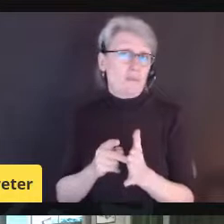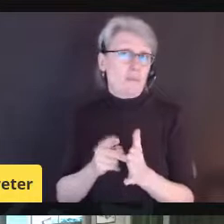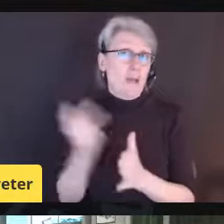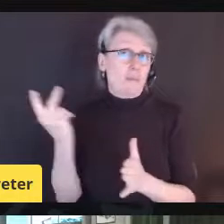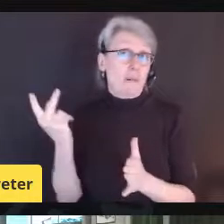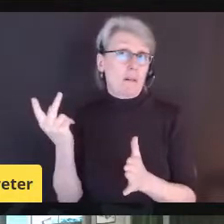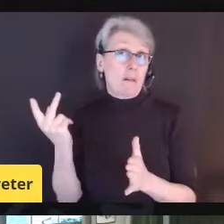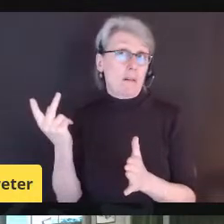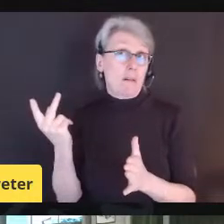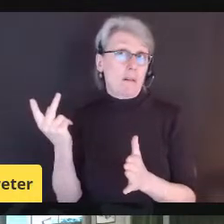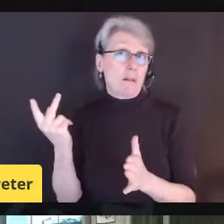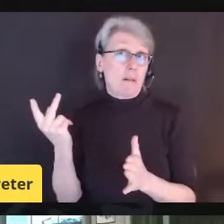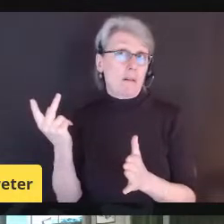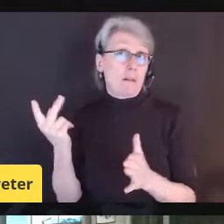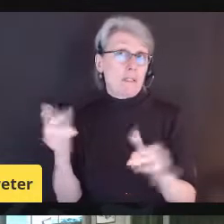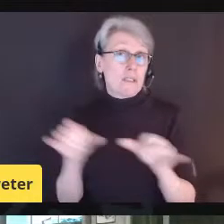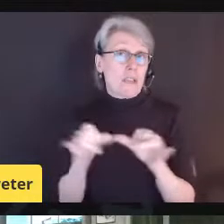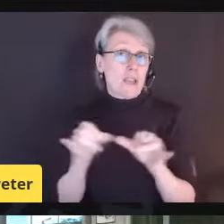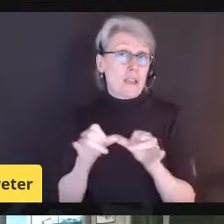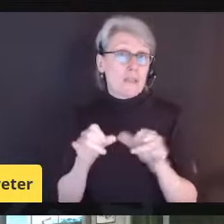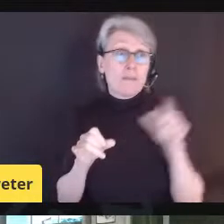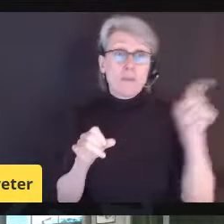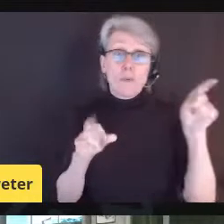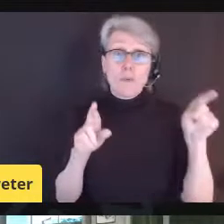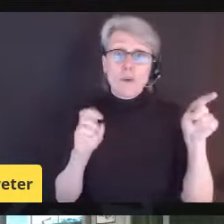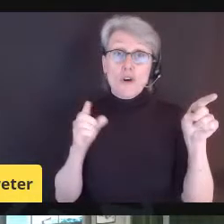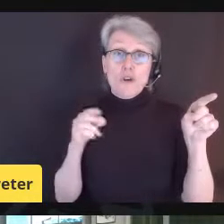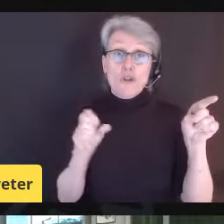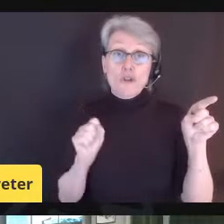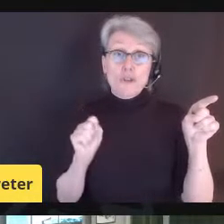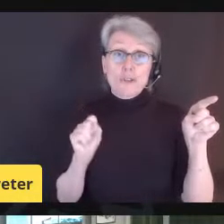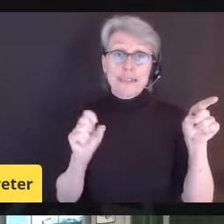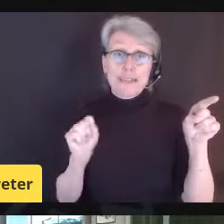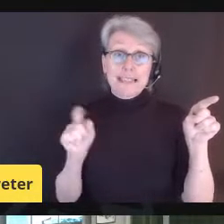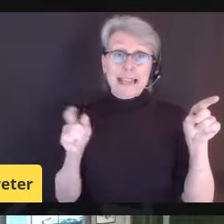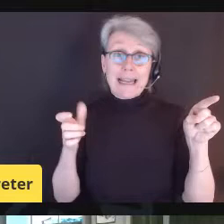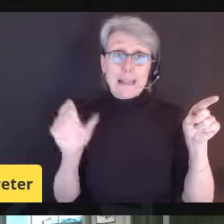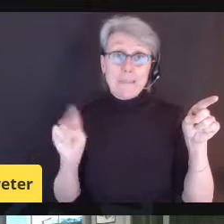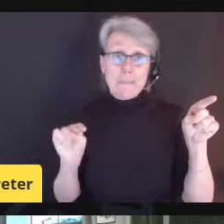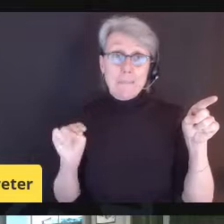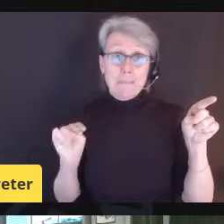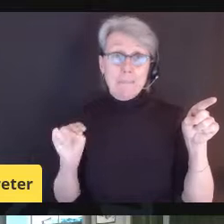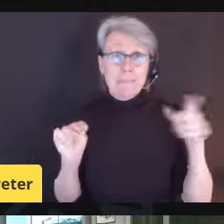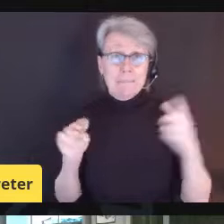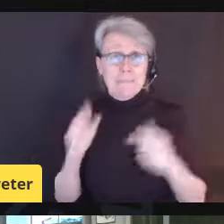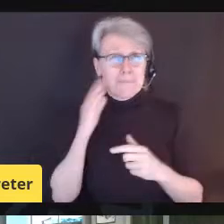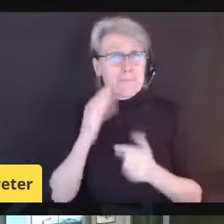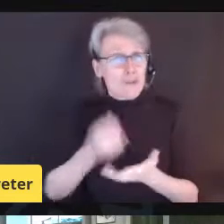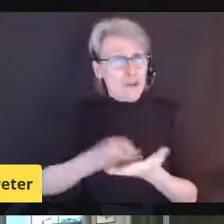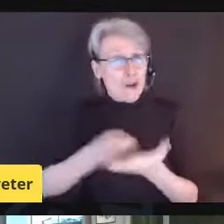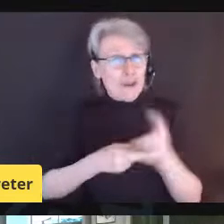Stadium. So it's absolutely massive, and people haven't even actually like fully